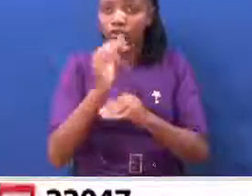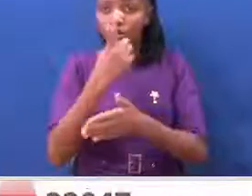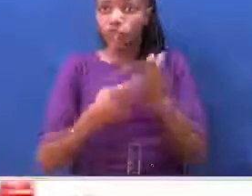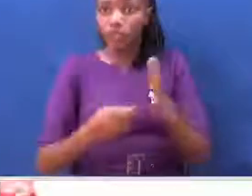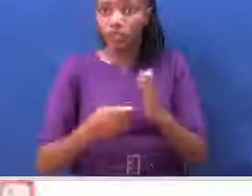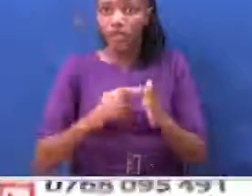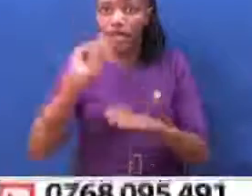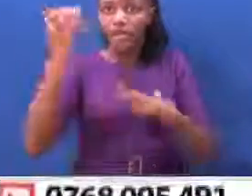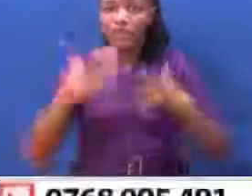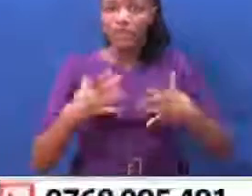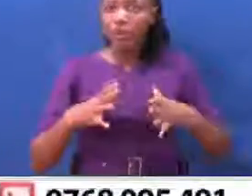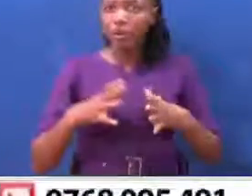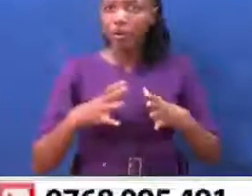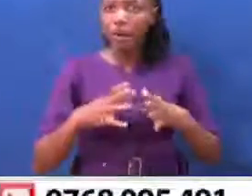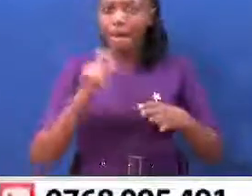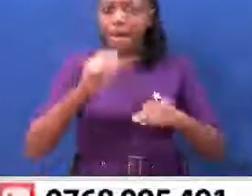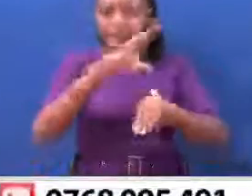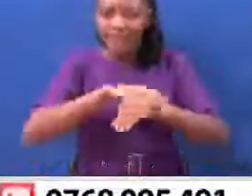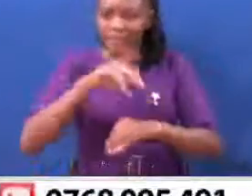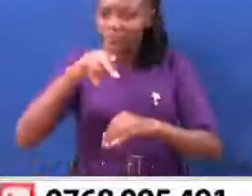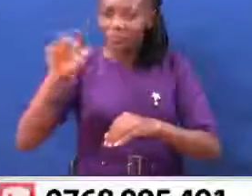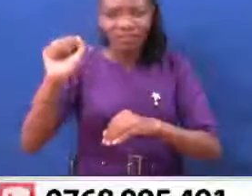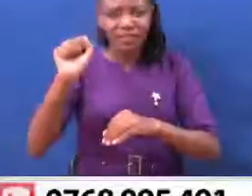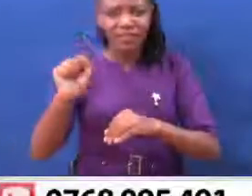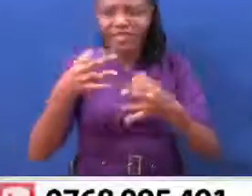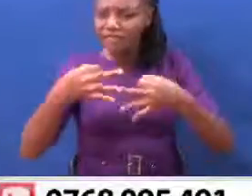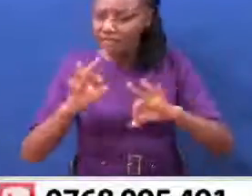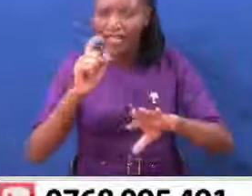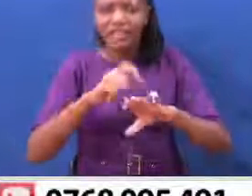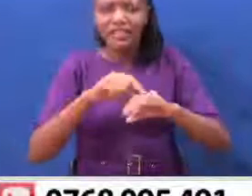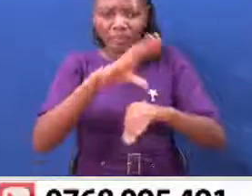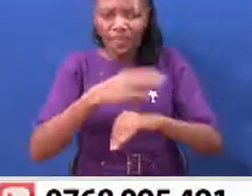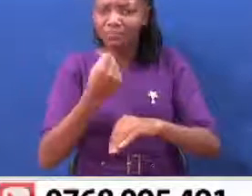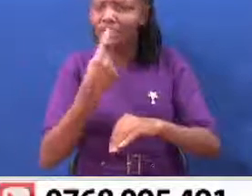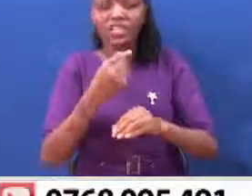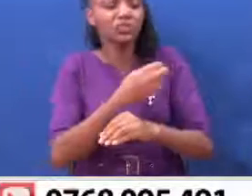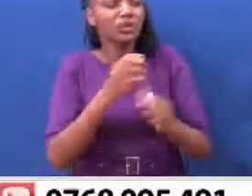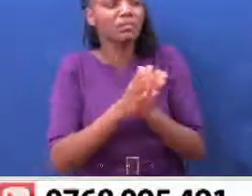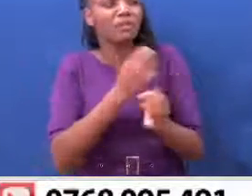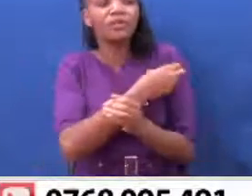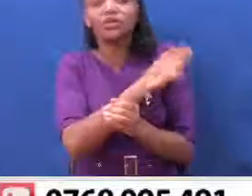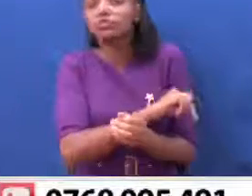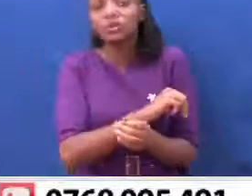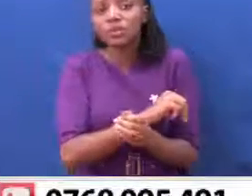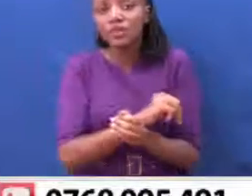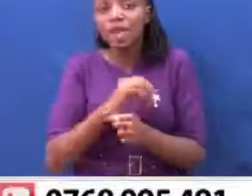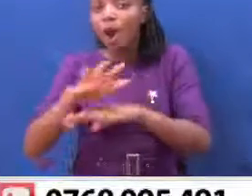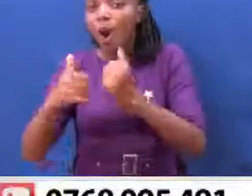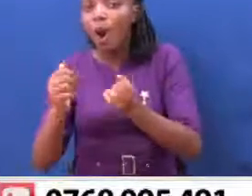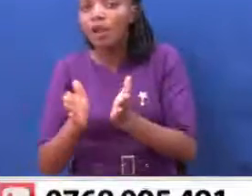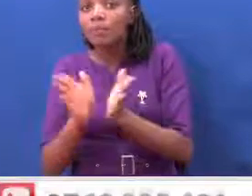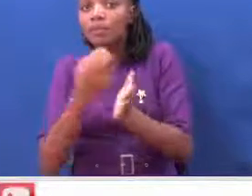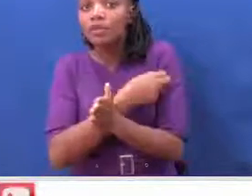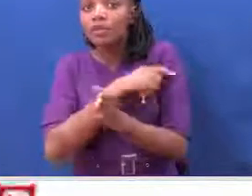no Kenyan should be charged with the cost of the PPEs while undergoing treatment. All public hospitals should not